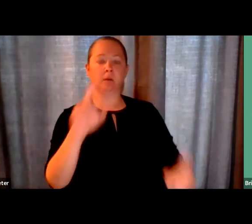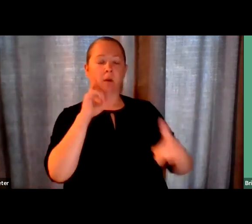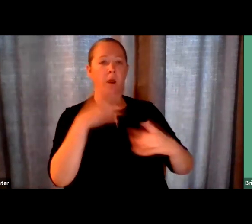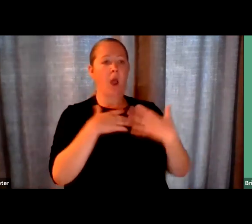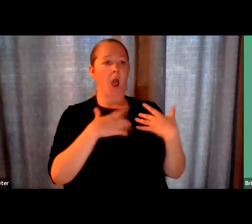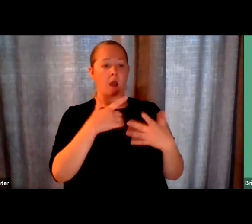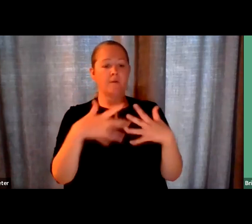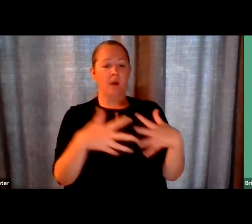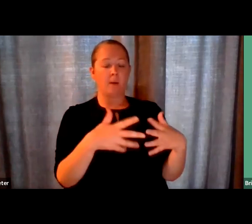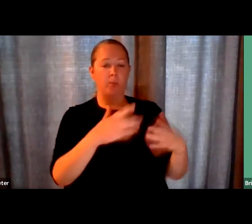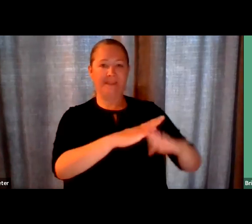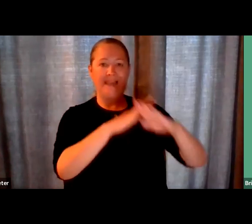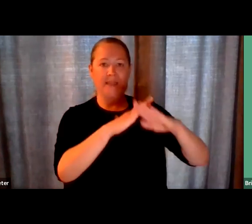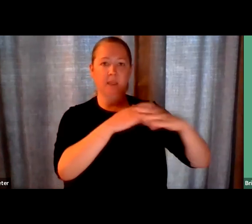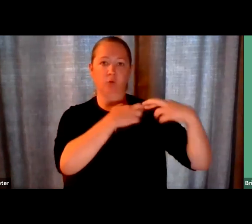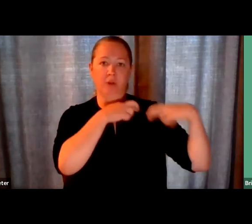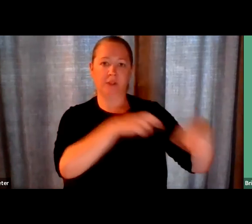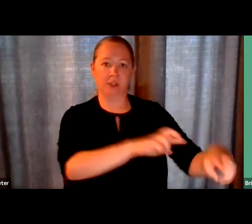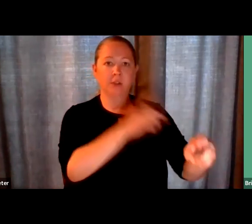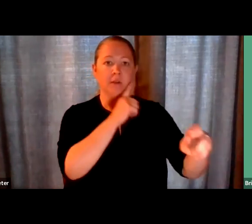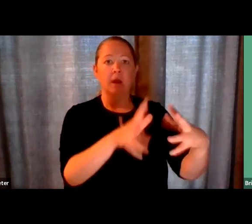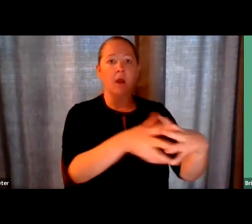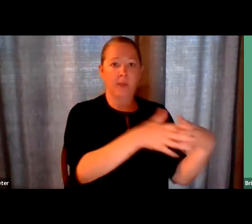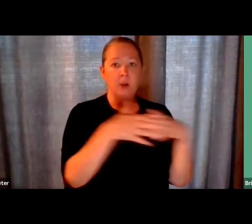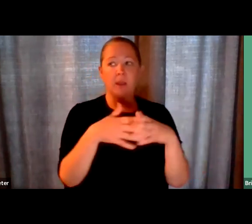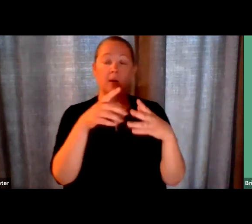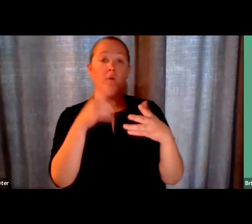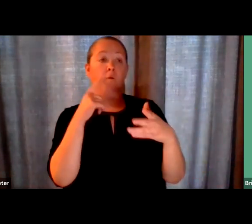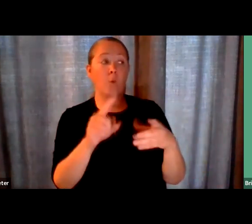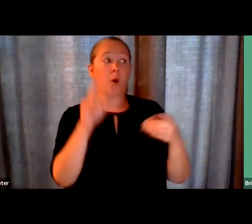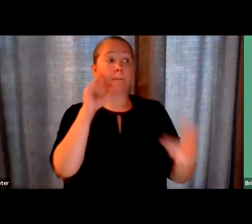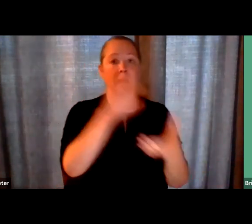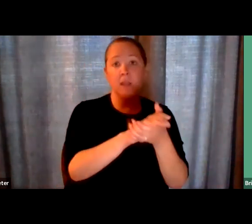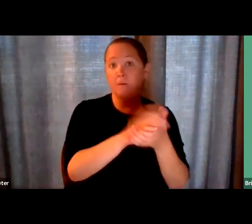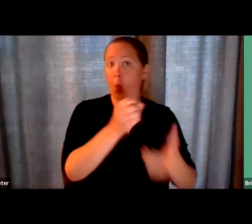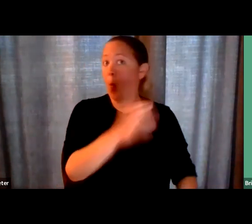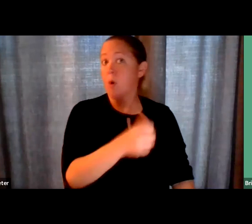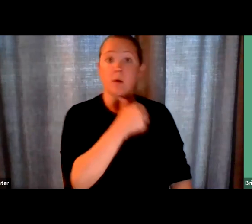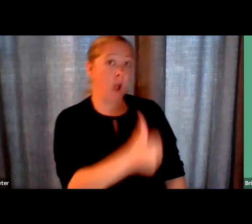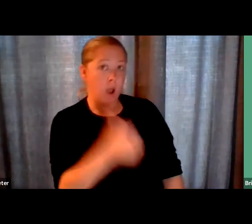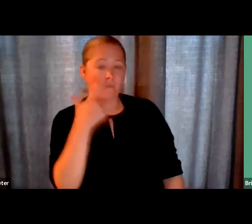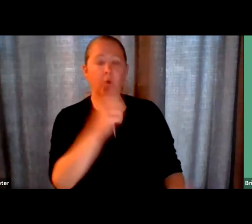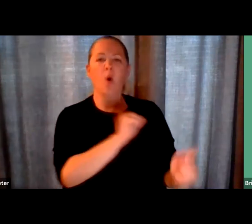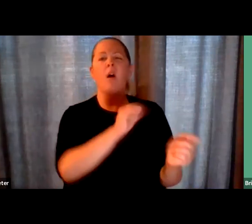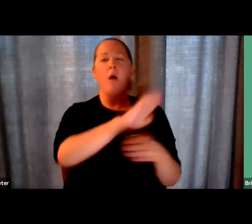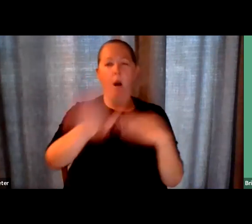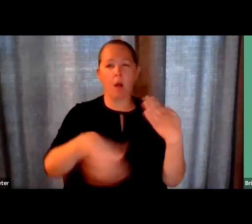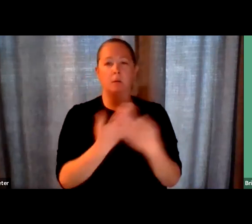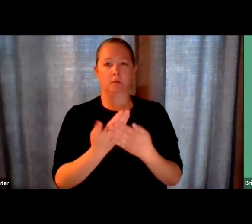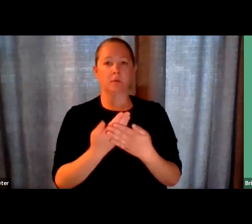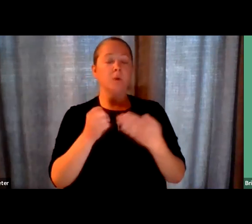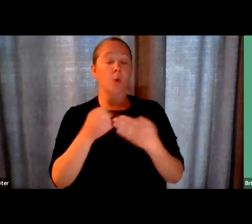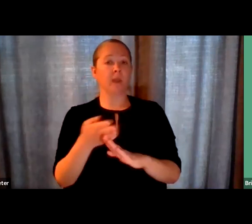religion, including the right to believe or not for all. So before I introduce our